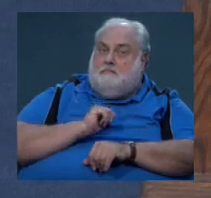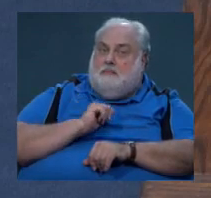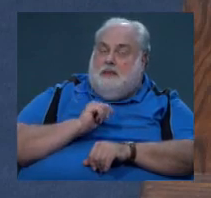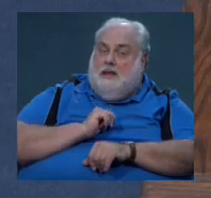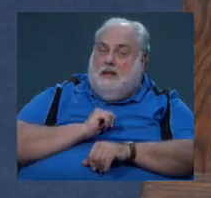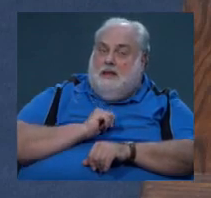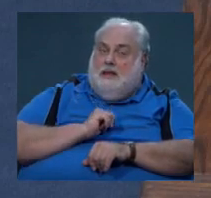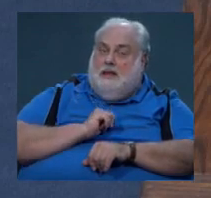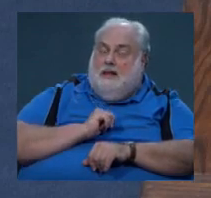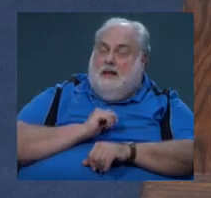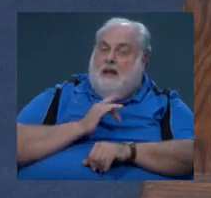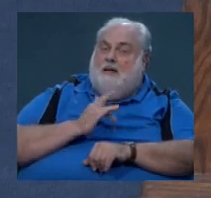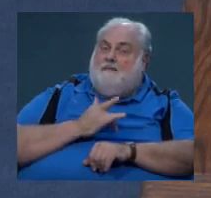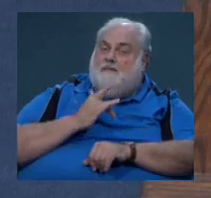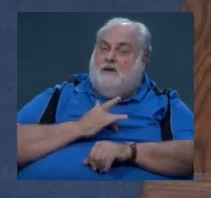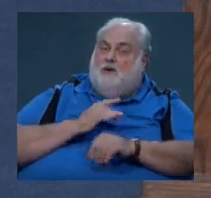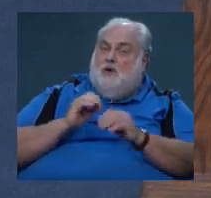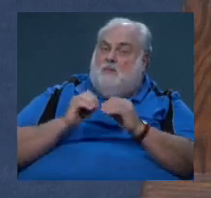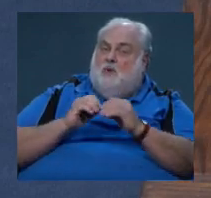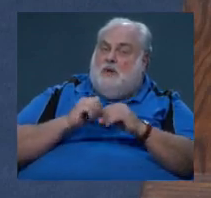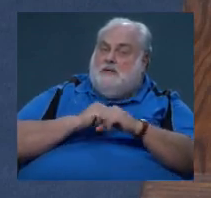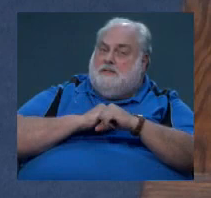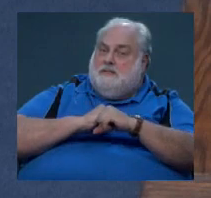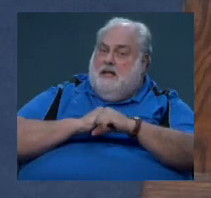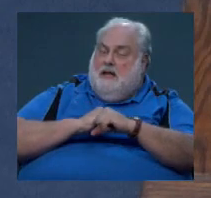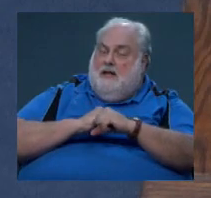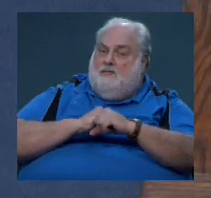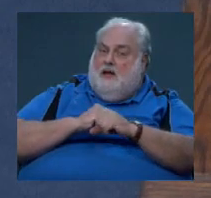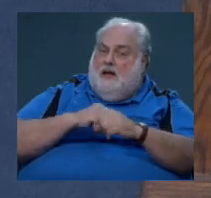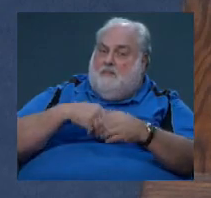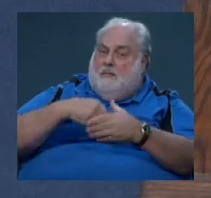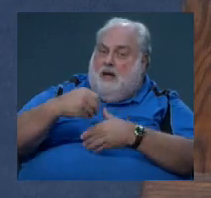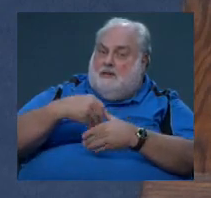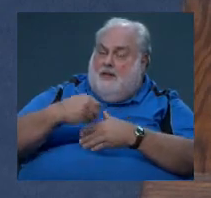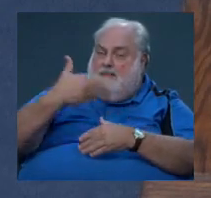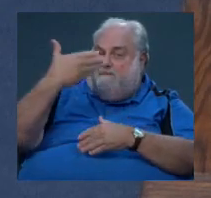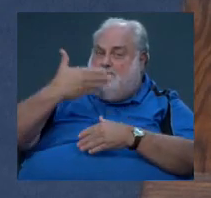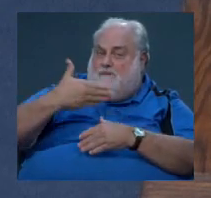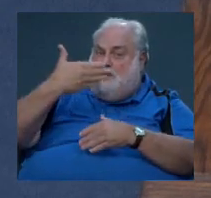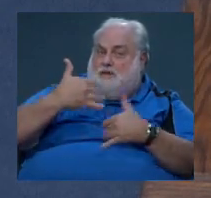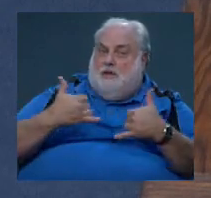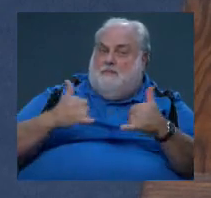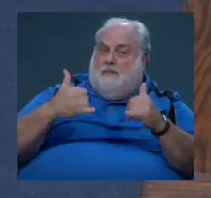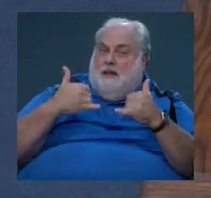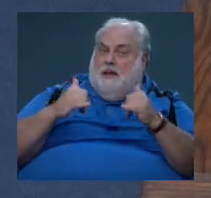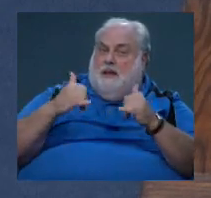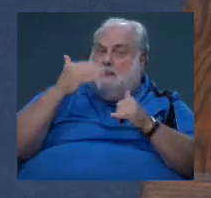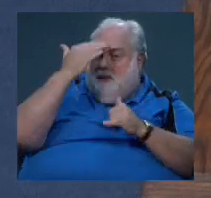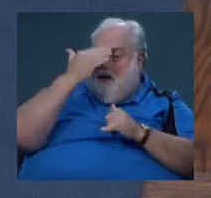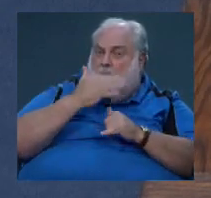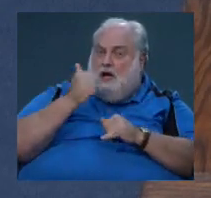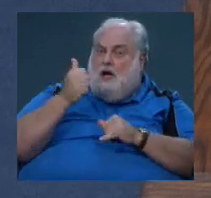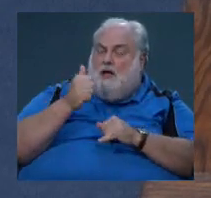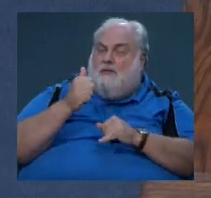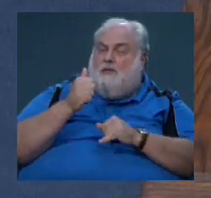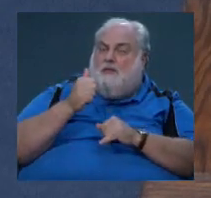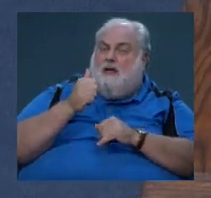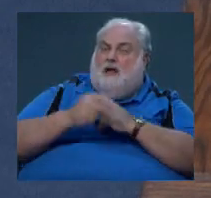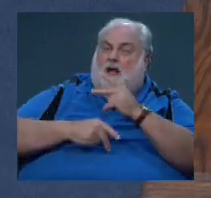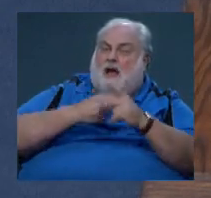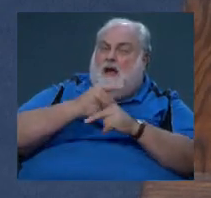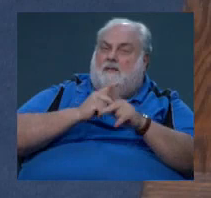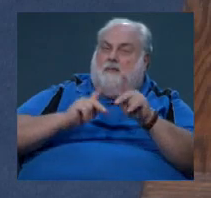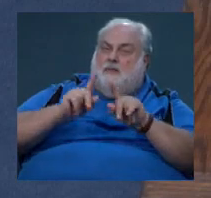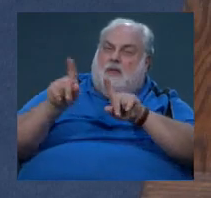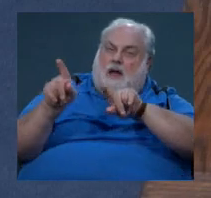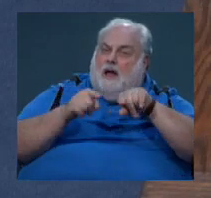never felt safe enough to even have him out in the front yard to play because of the type traffic that comes over there